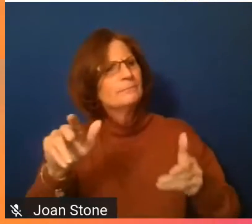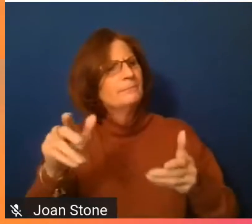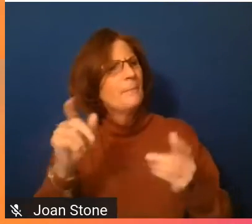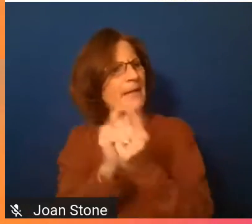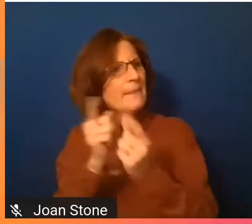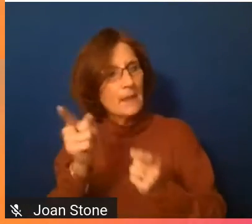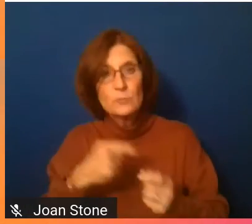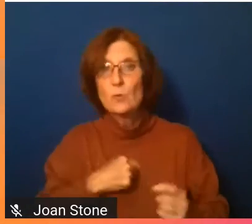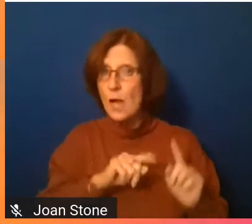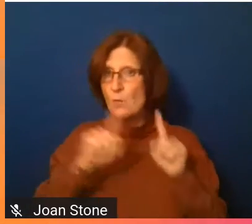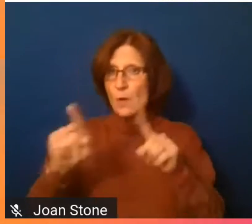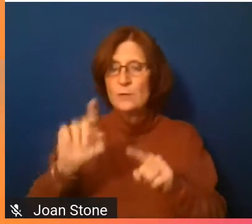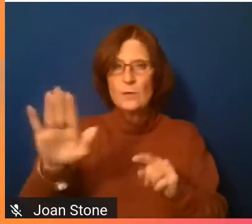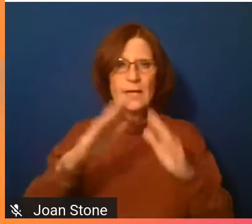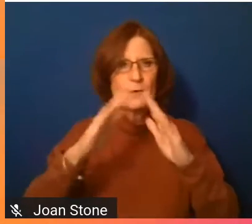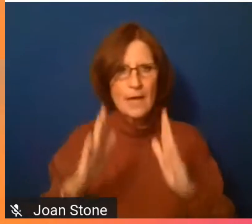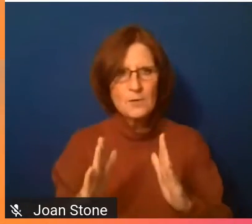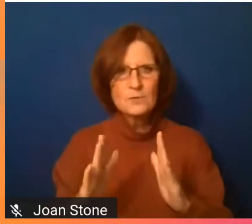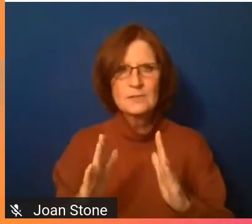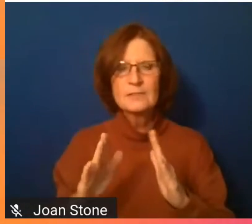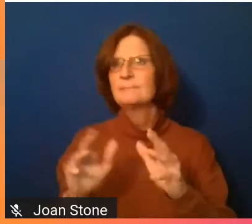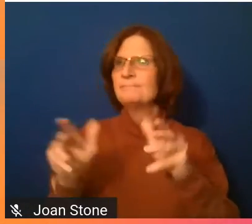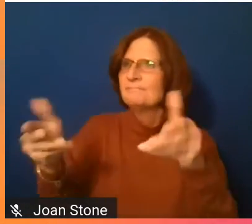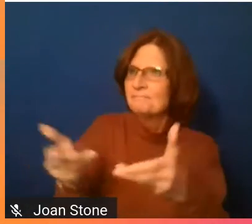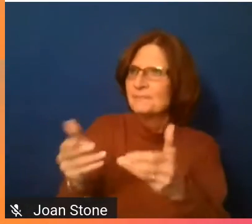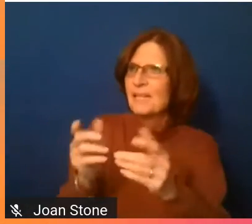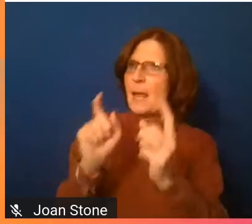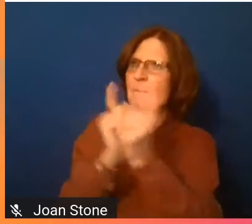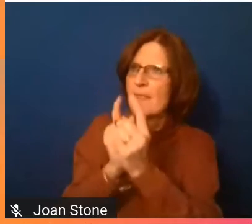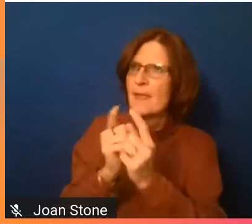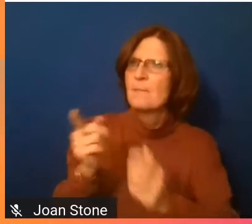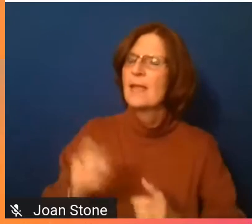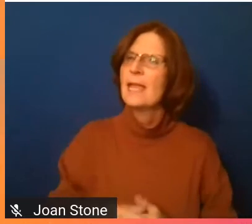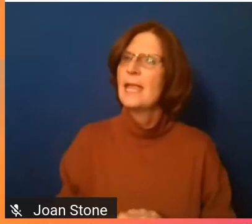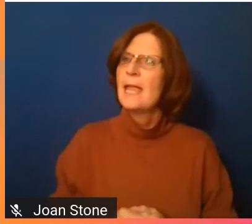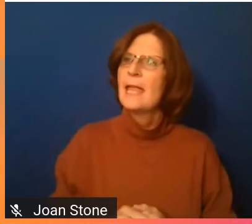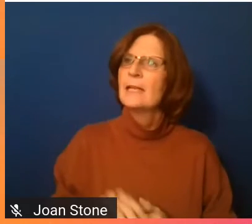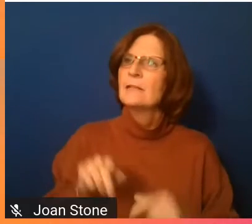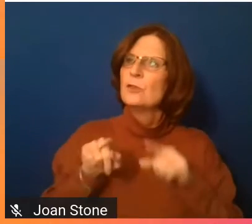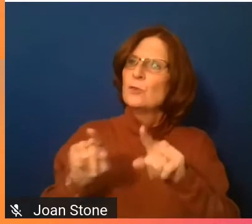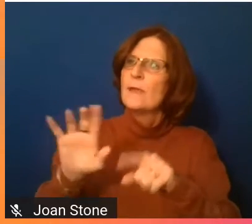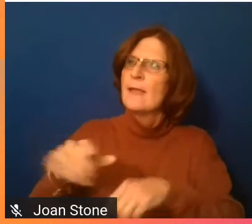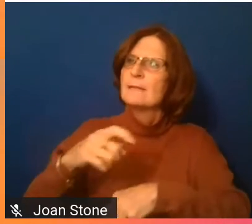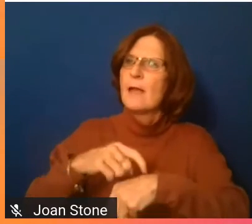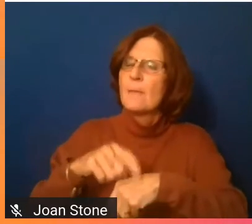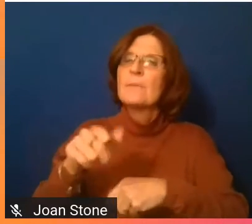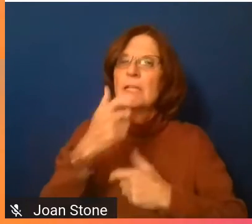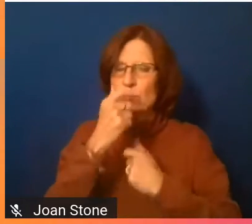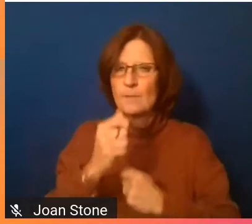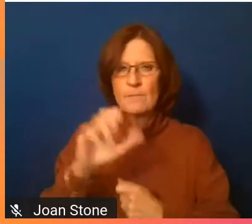them. And so I went out there, and at the time, it's interesting,